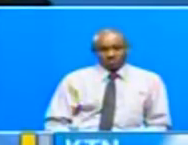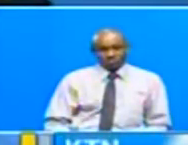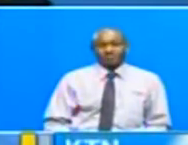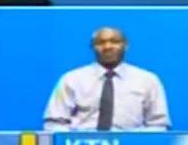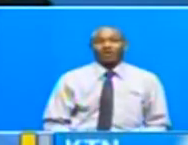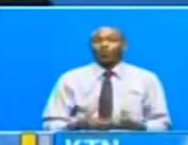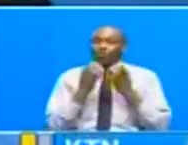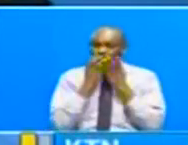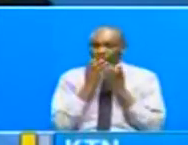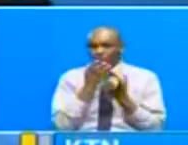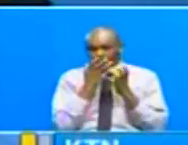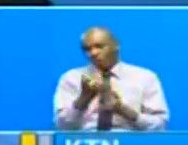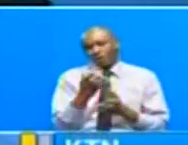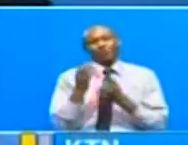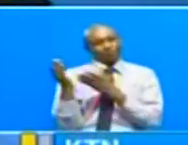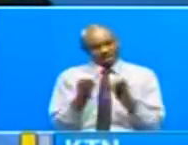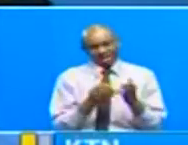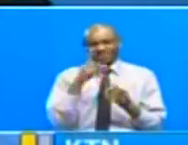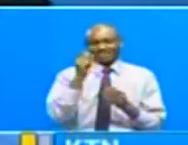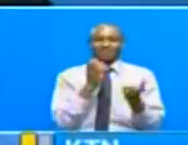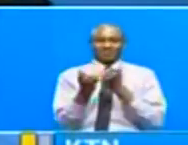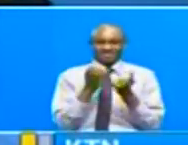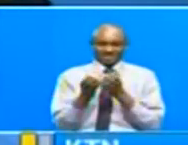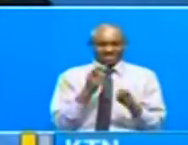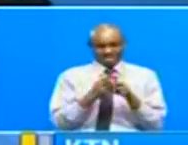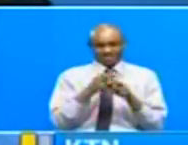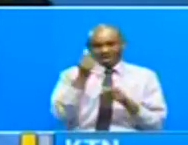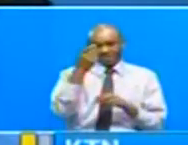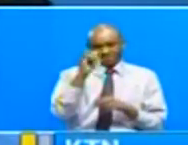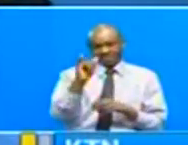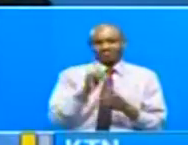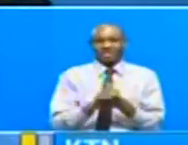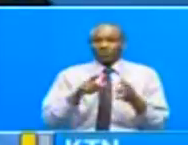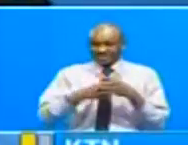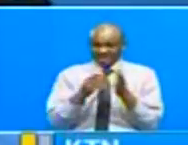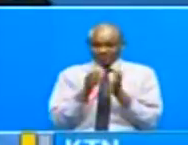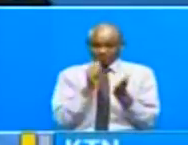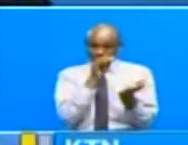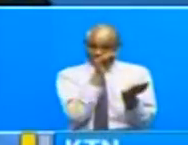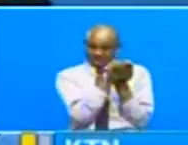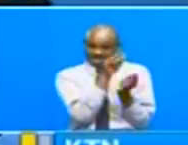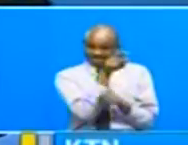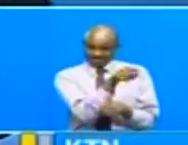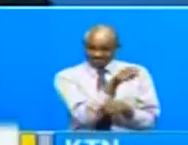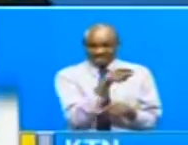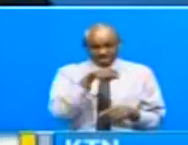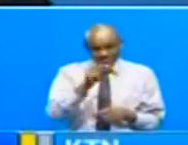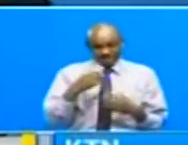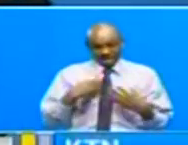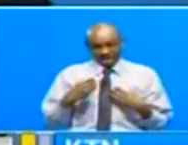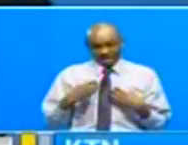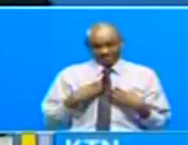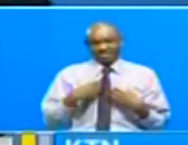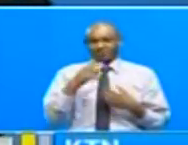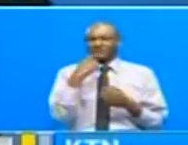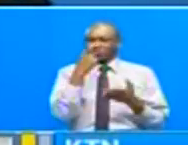And a warm welcome on KTN Business. My name is Abi Agina. We start off from the banks. They have earned an unsavory